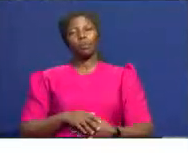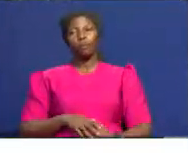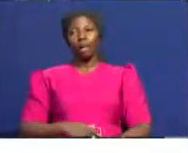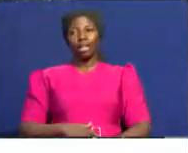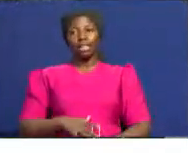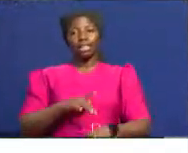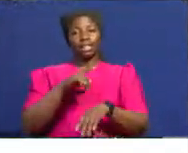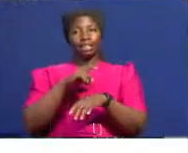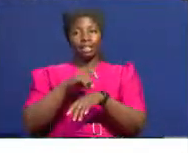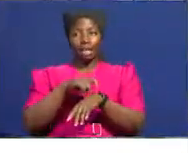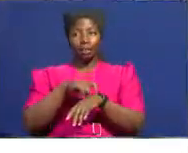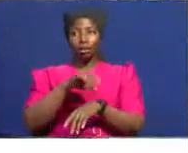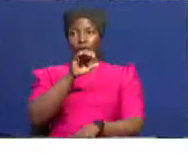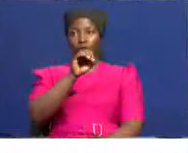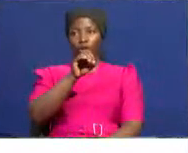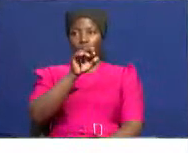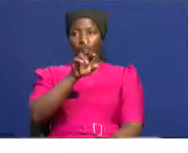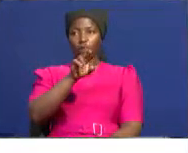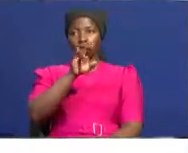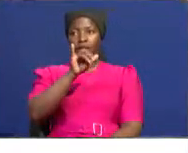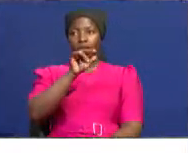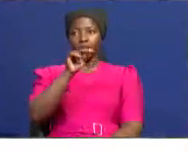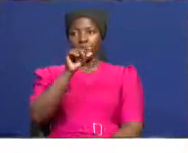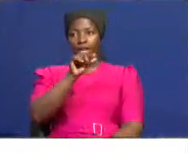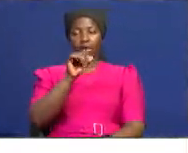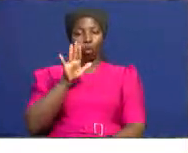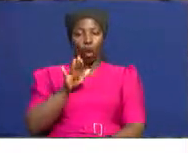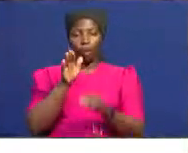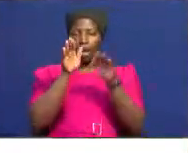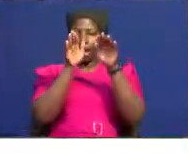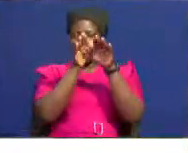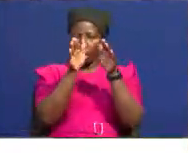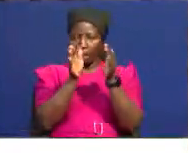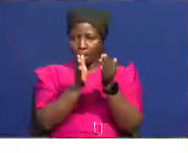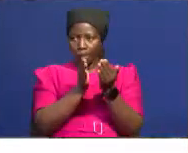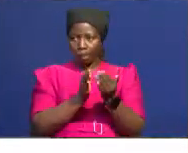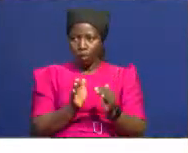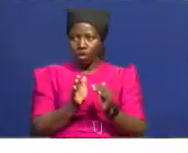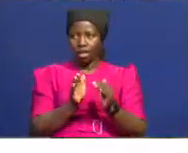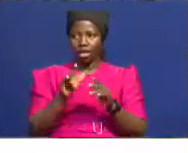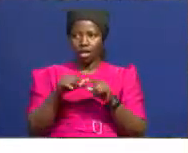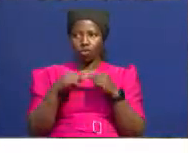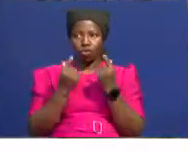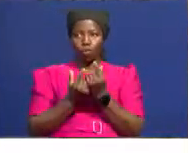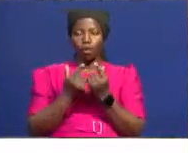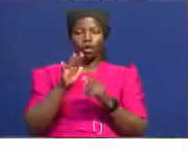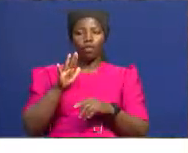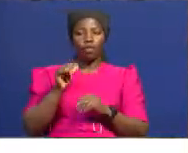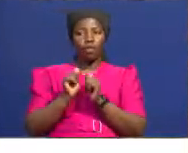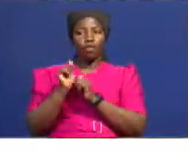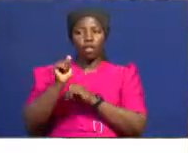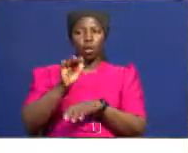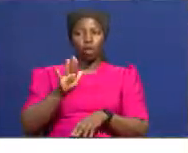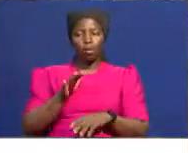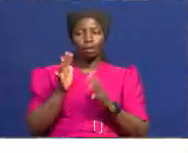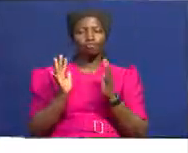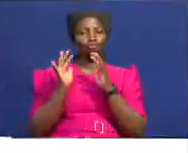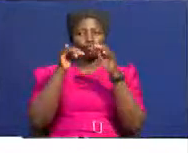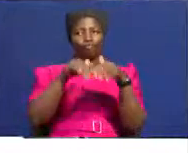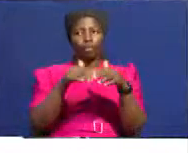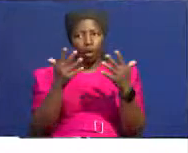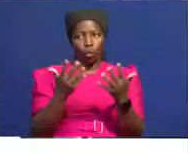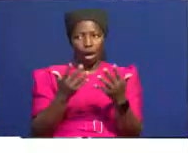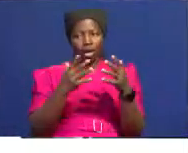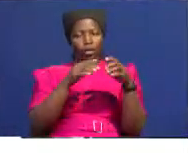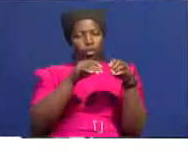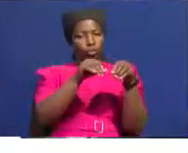At the Oriang Women Pottery Group in Kindu Bay, Homa Bay County, 15 women gather each day here where the clay-rich